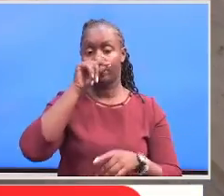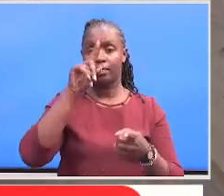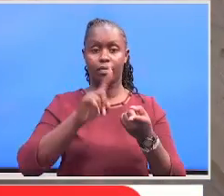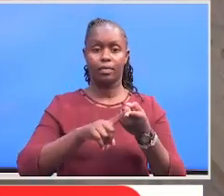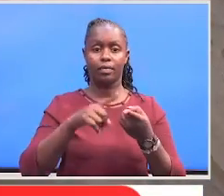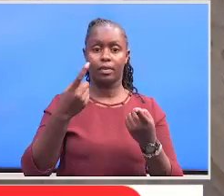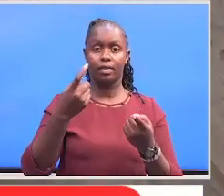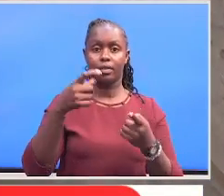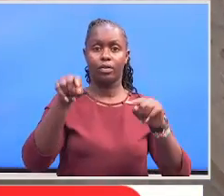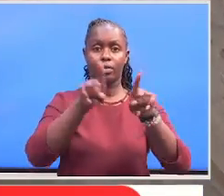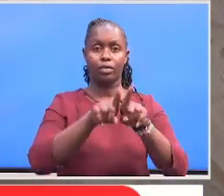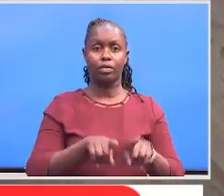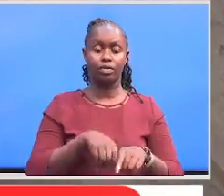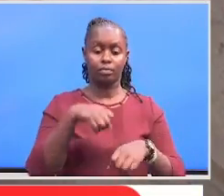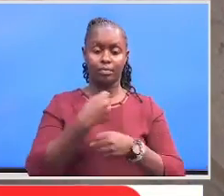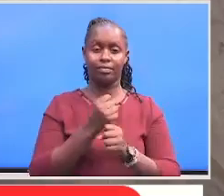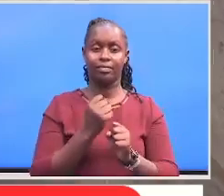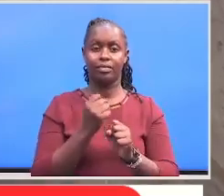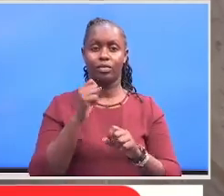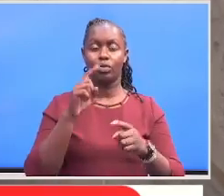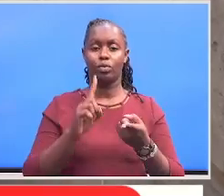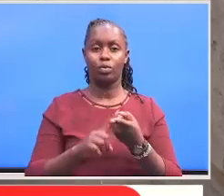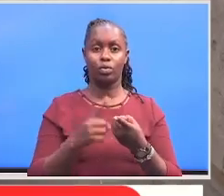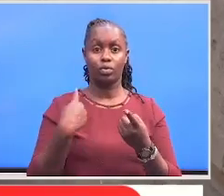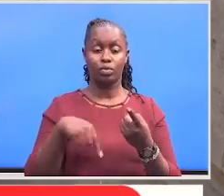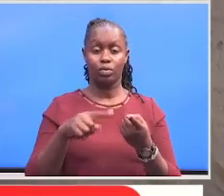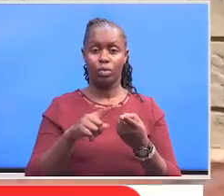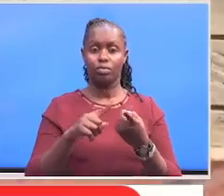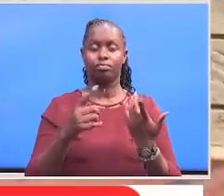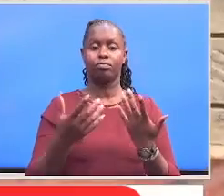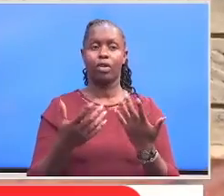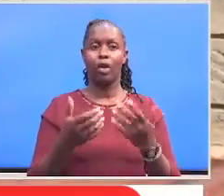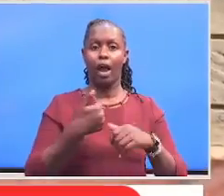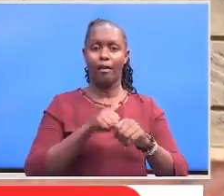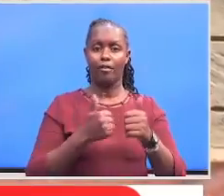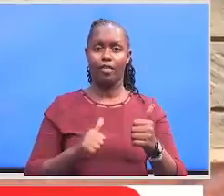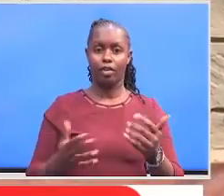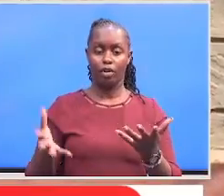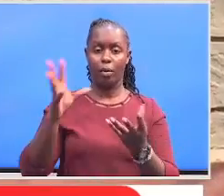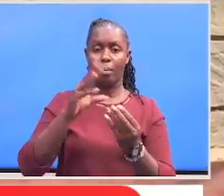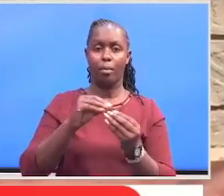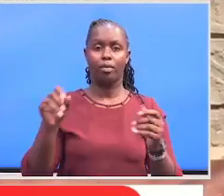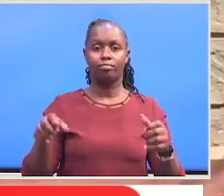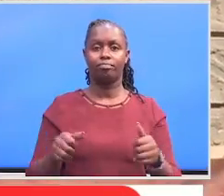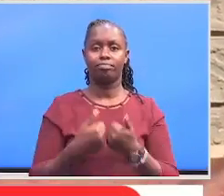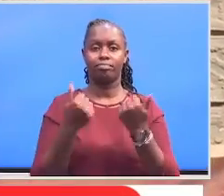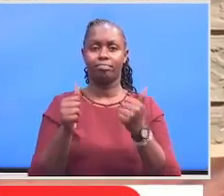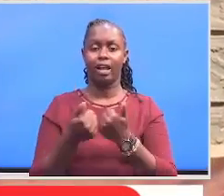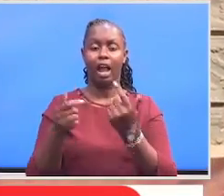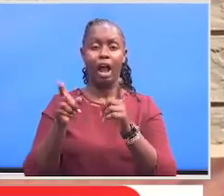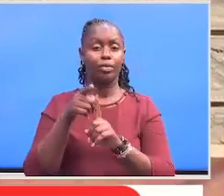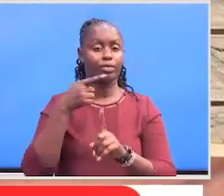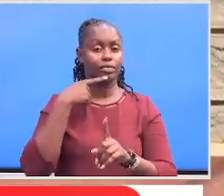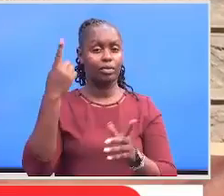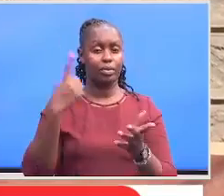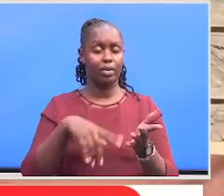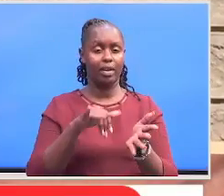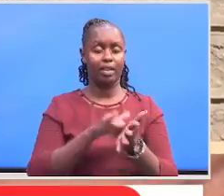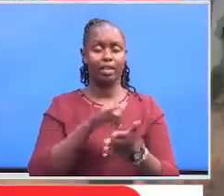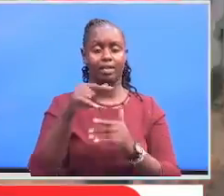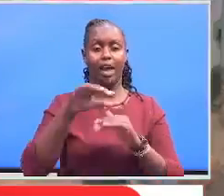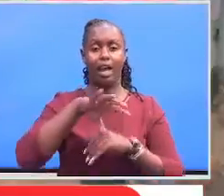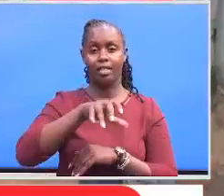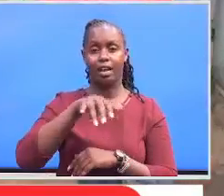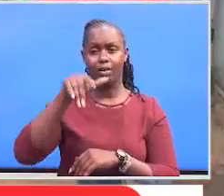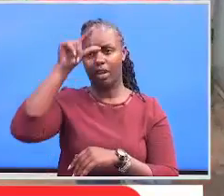follow the stipulated guidelines to avert further tragedies. She further announced the county government plans to cater for